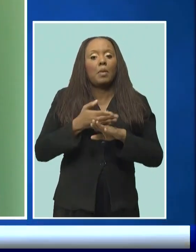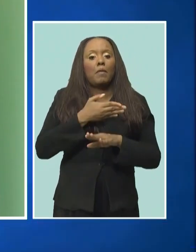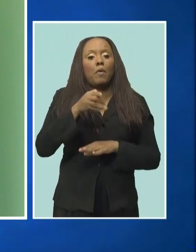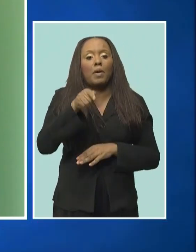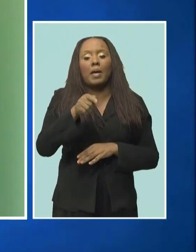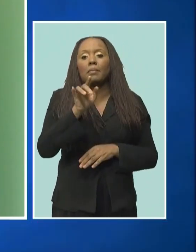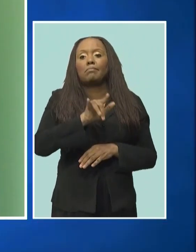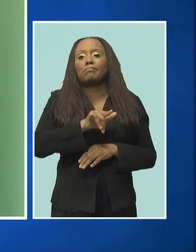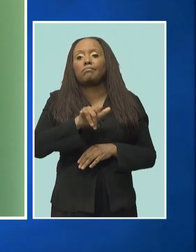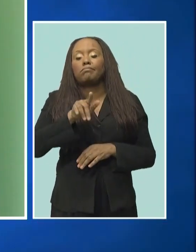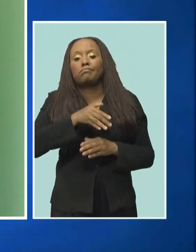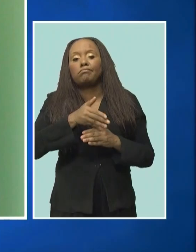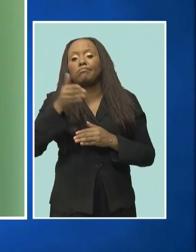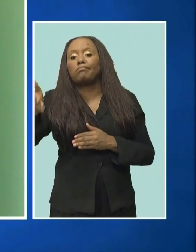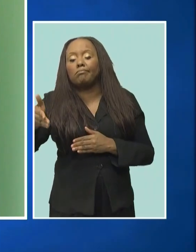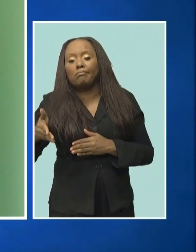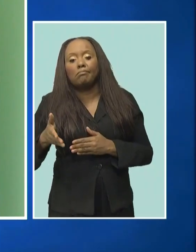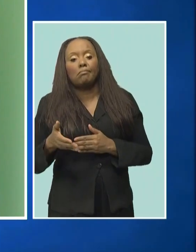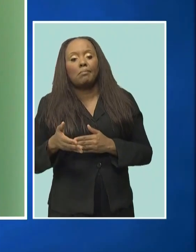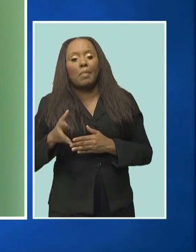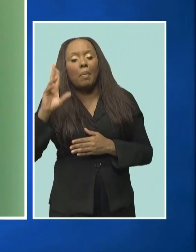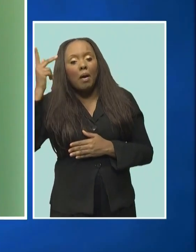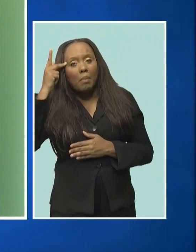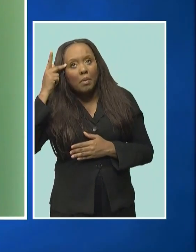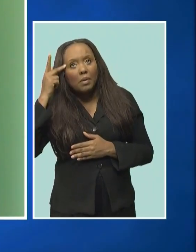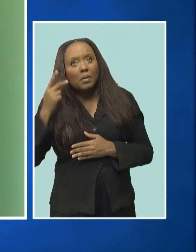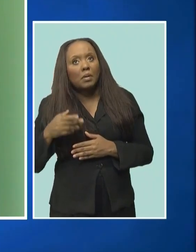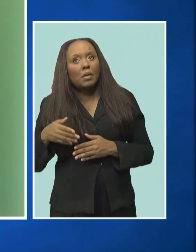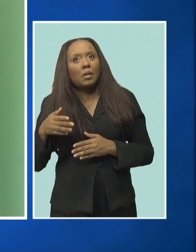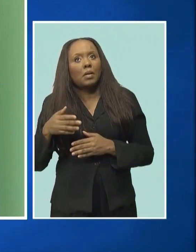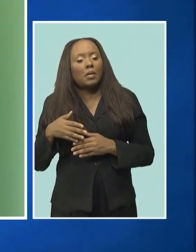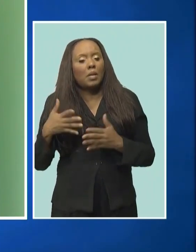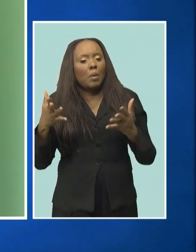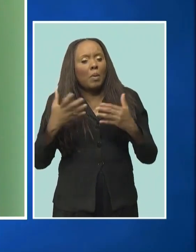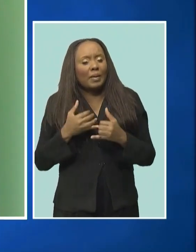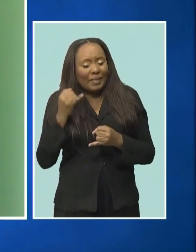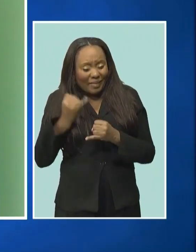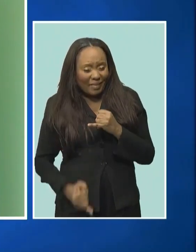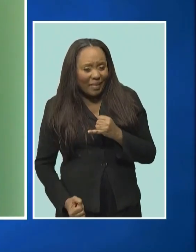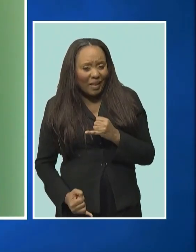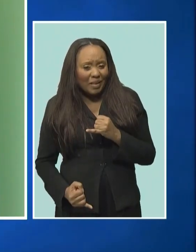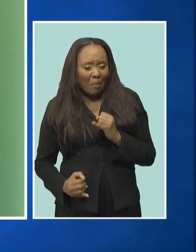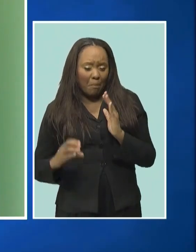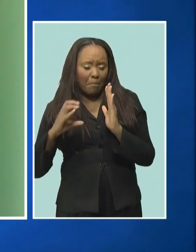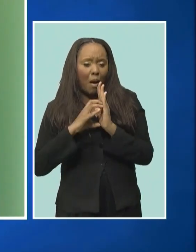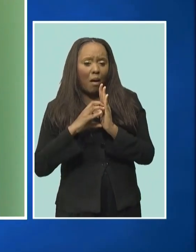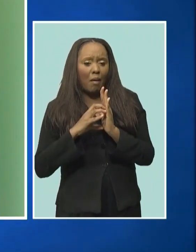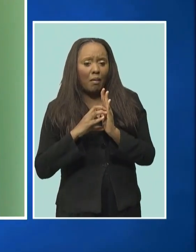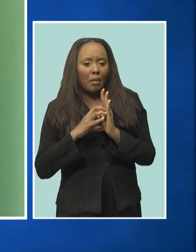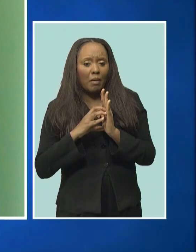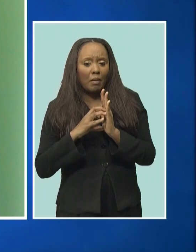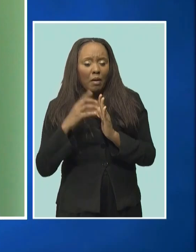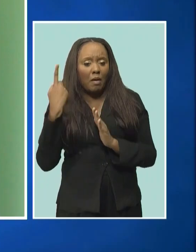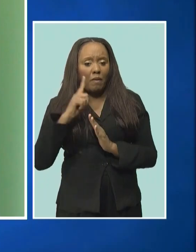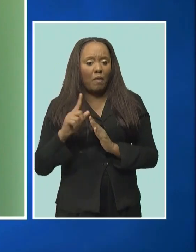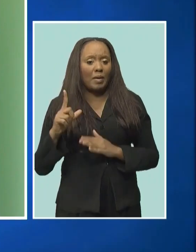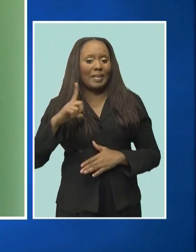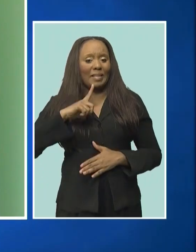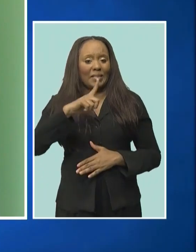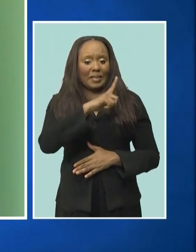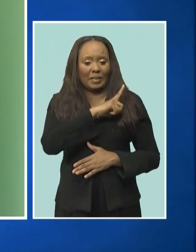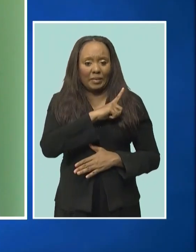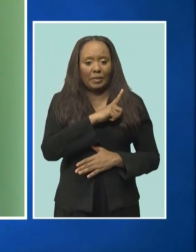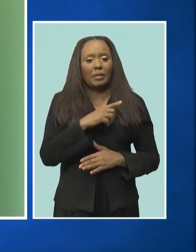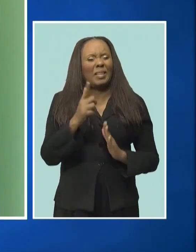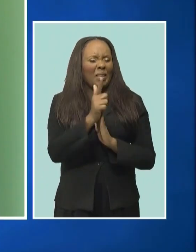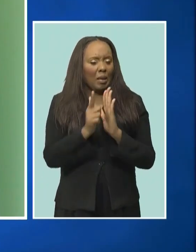the CPC can make sure they put the last piece of information in legislation, and we are working towards advancing our